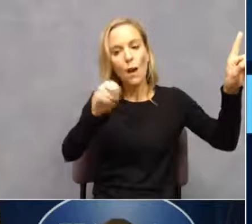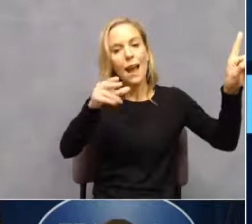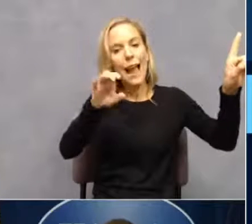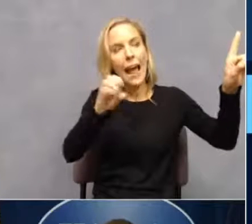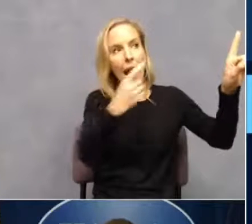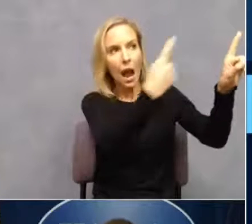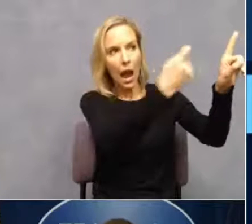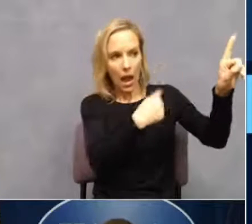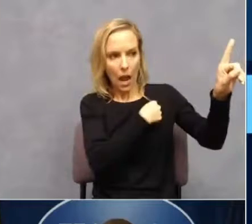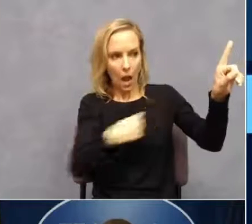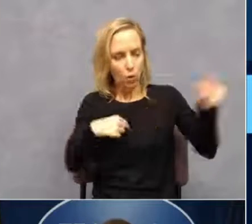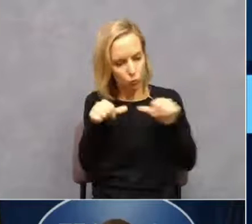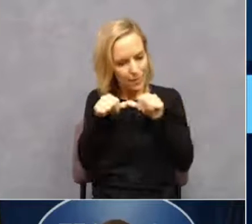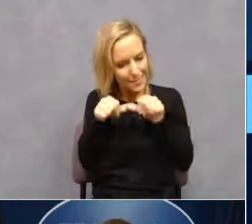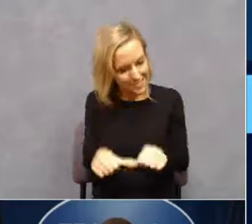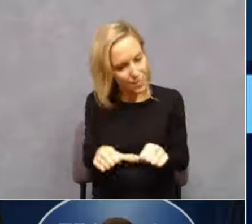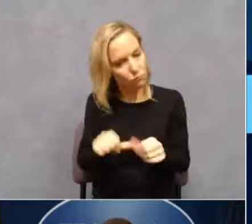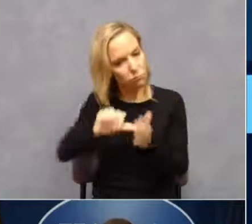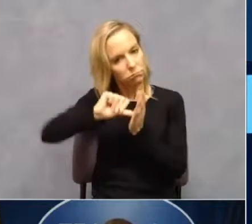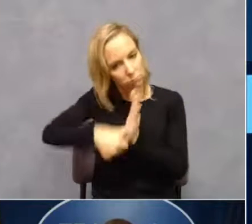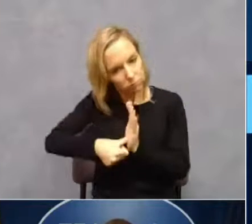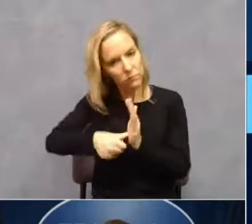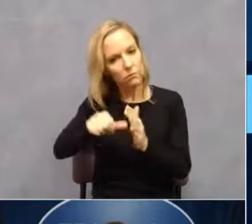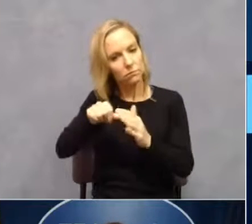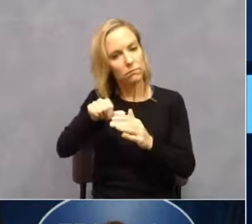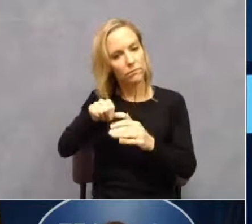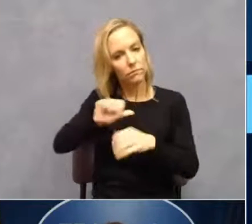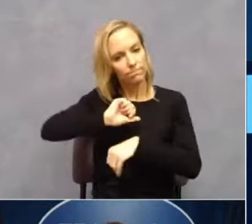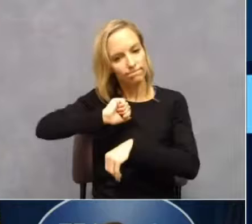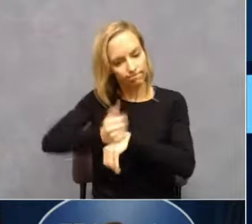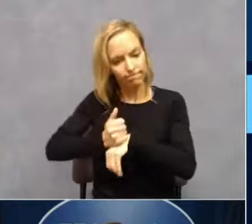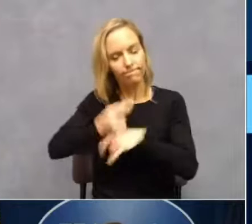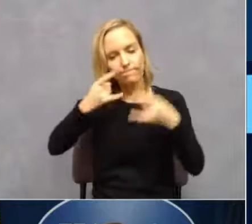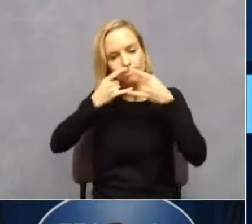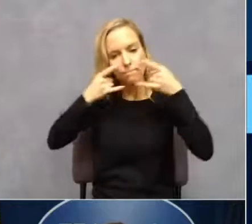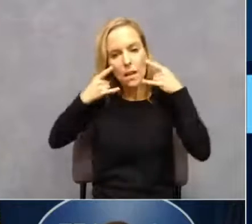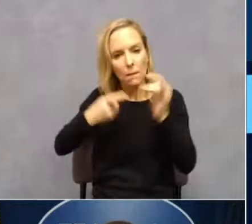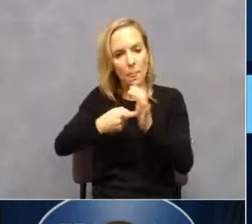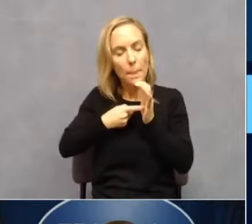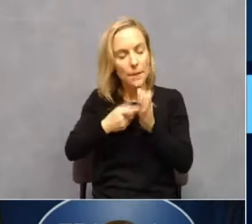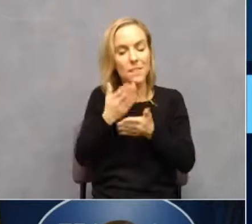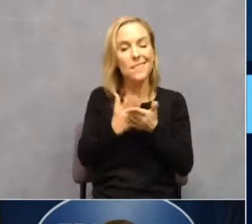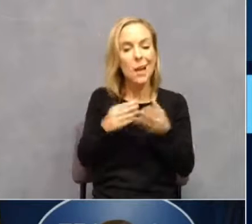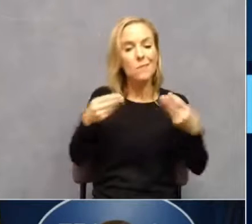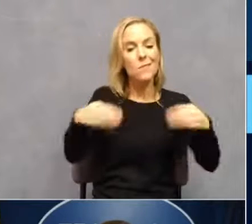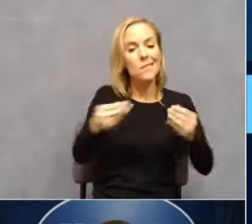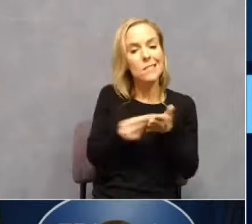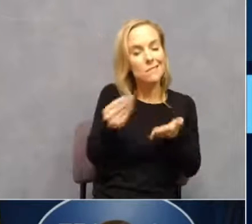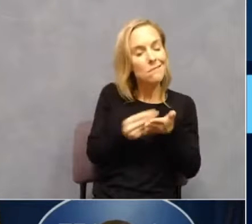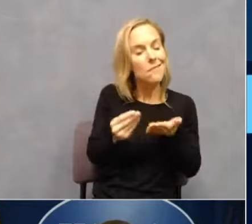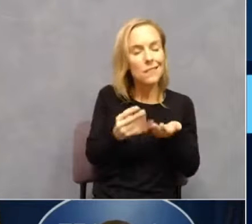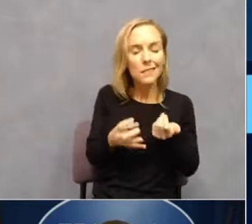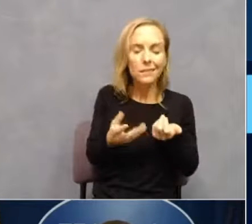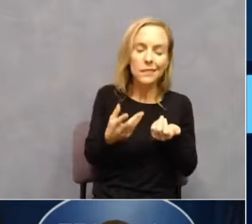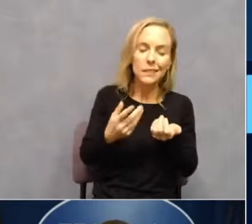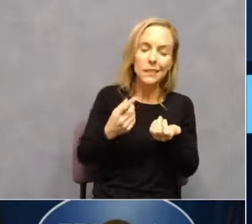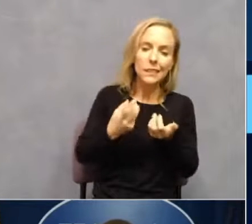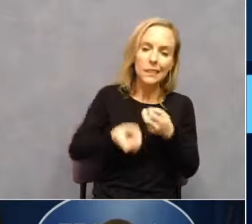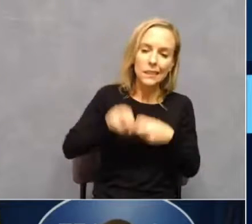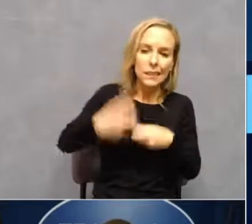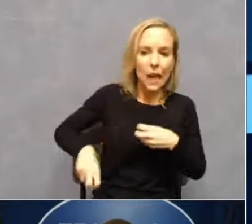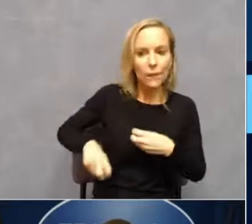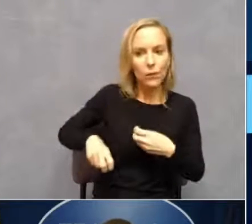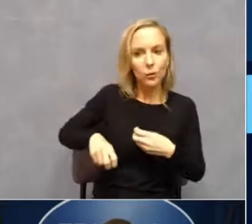to enforce the mask mandate. And we've got some retailers that, it's tough to enforce this, and